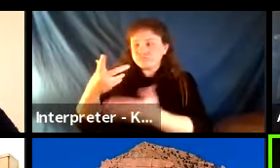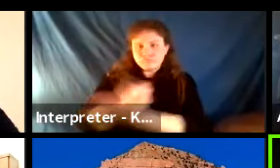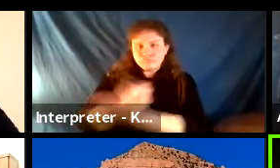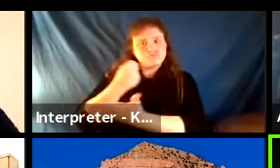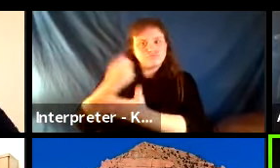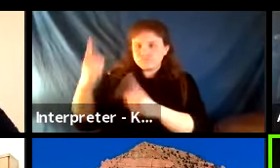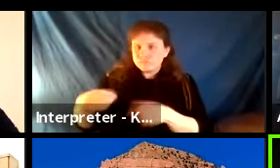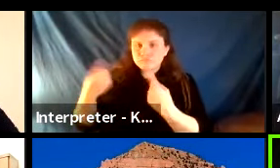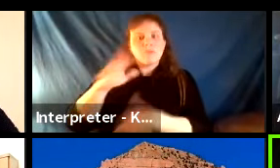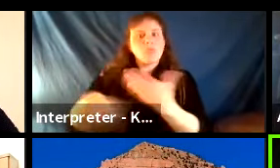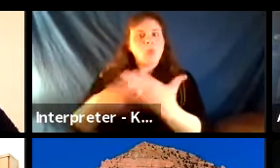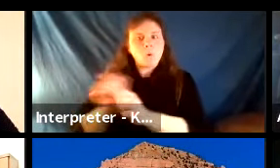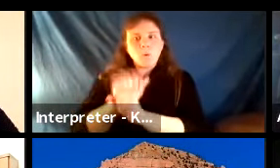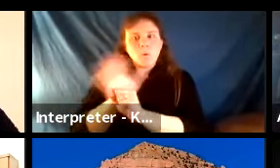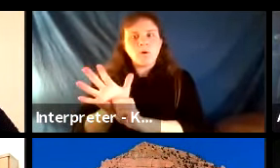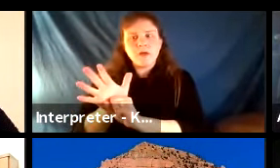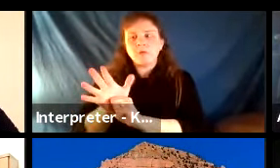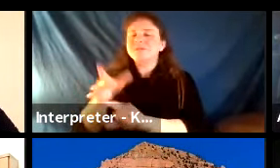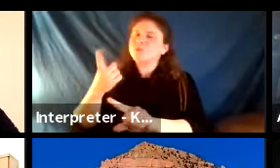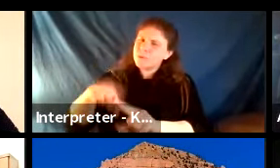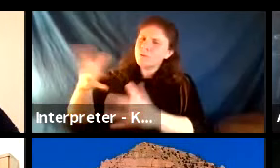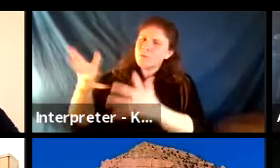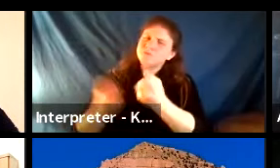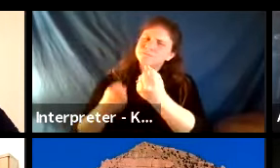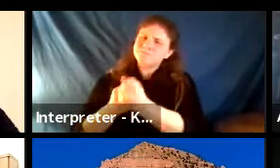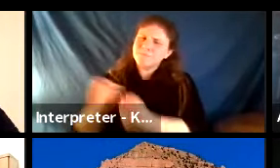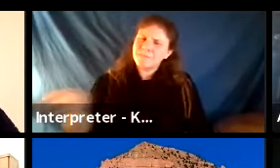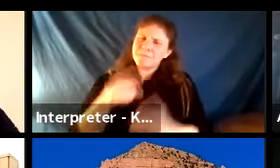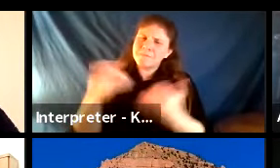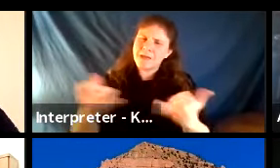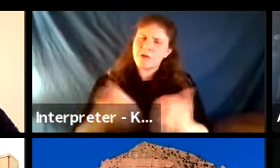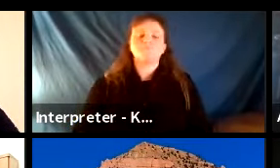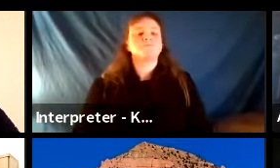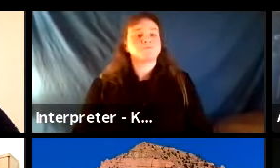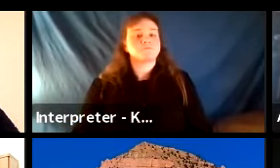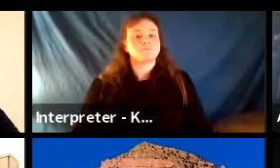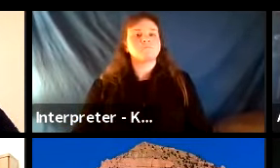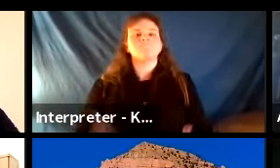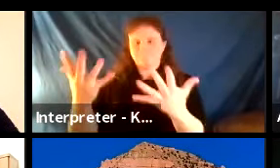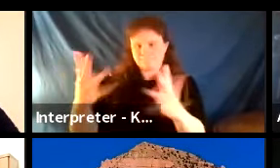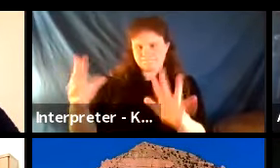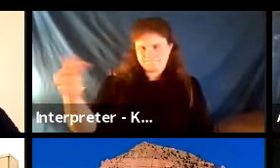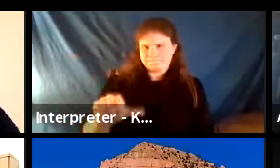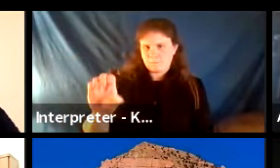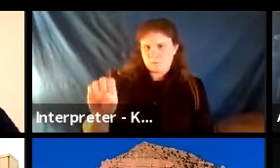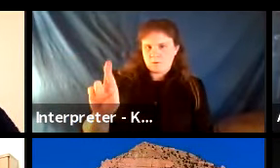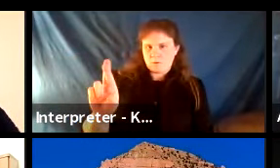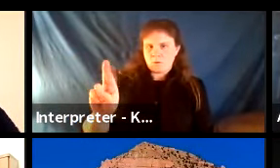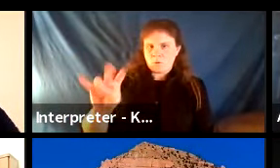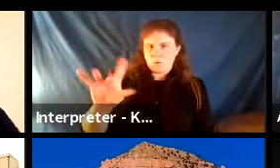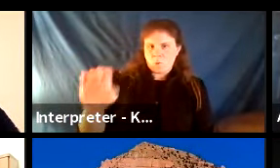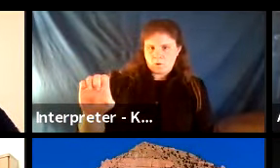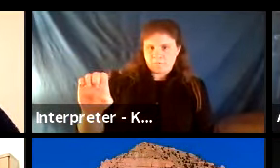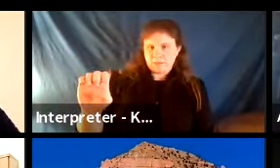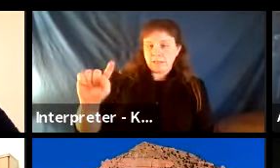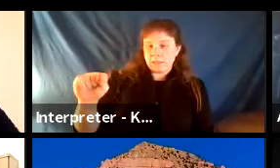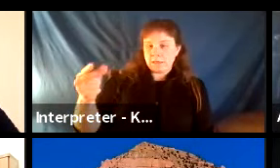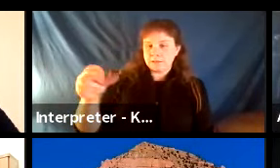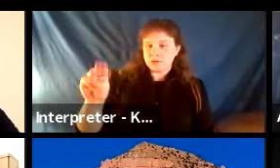you. Thank you, Matt. Orville? Yeah, hi everyone, Orville Thomas, California Immigrant Policy